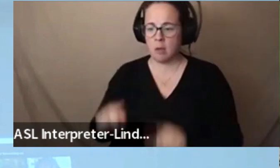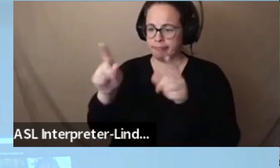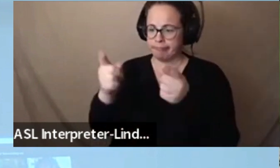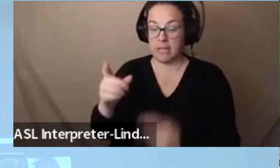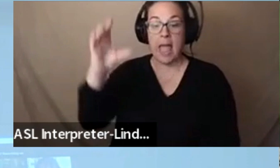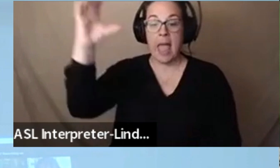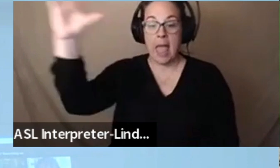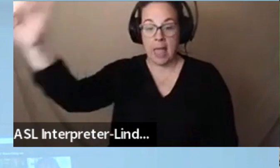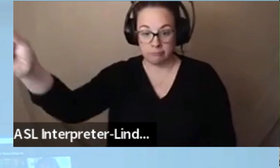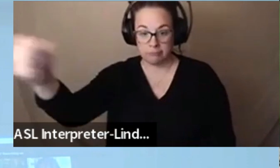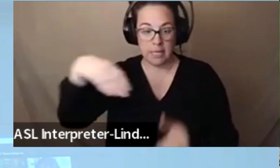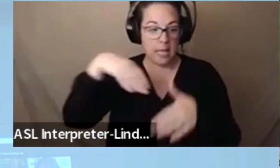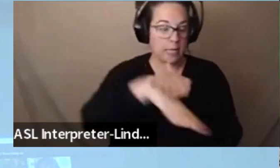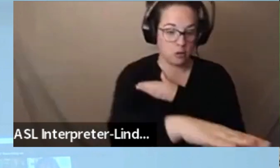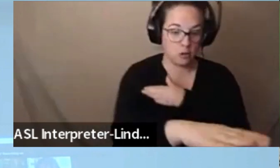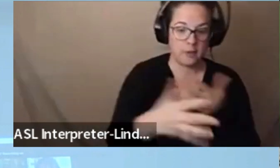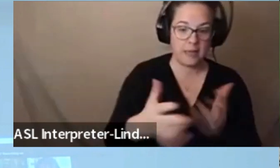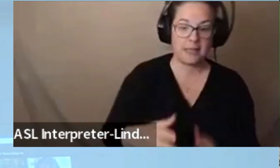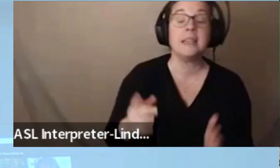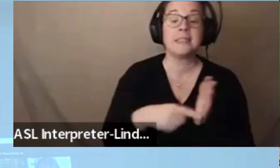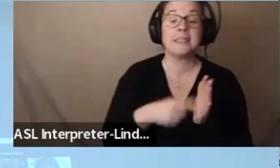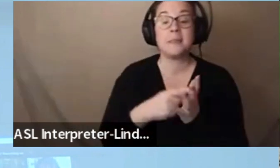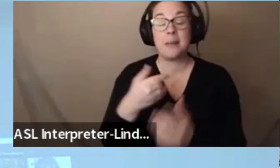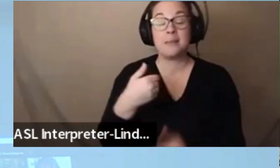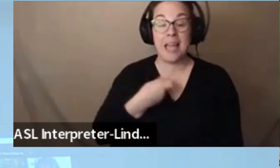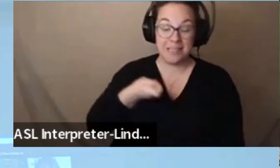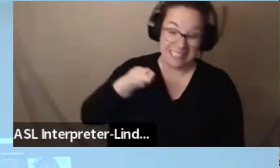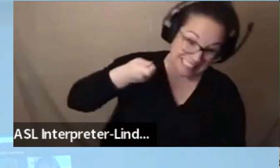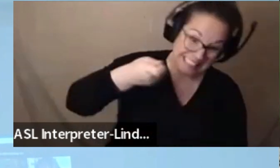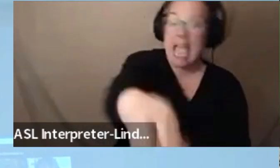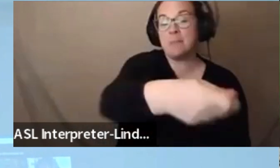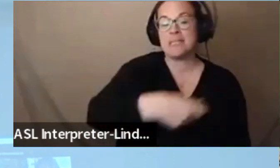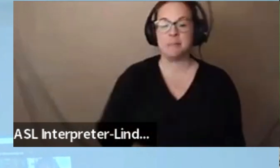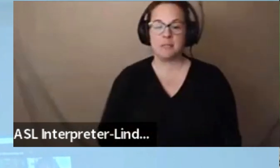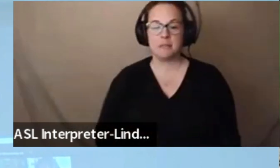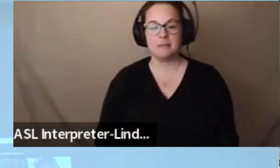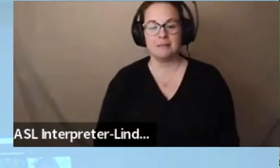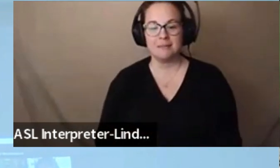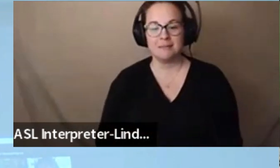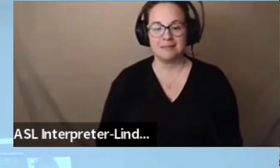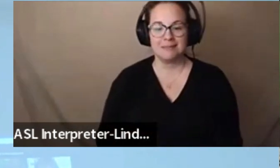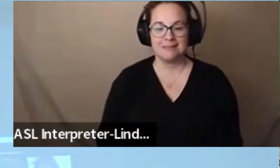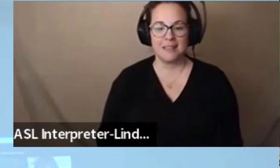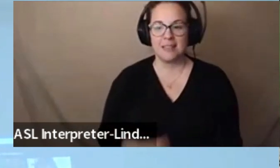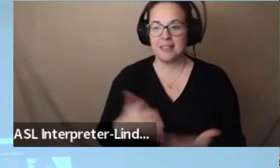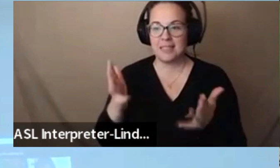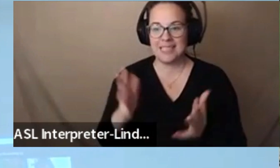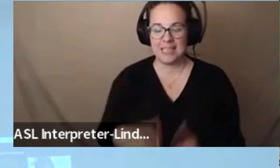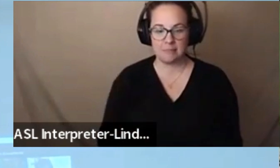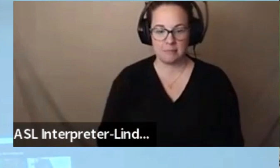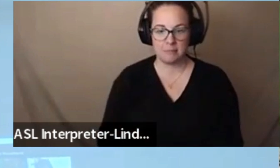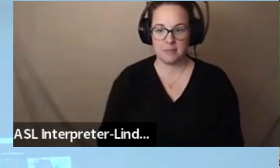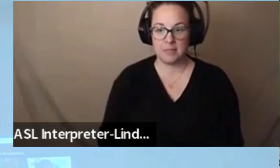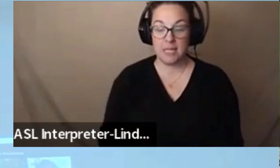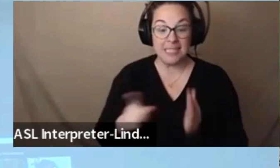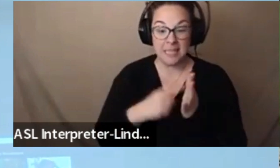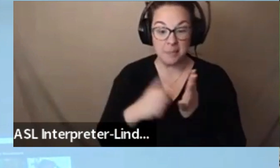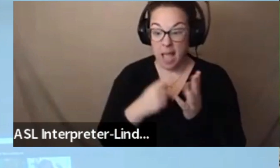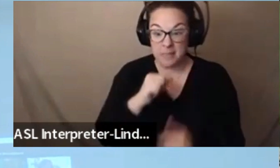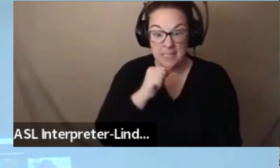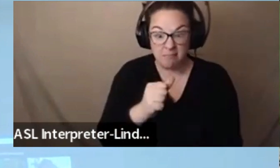leave. They exit their entrance, and they sometimes they say stabs him. It's very, very, very, very